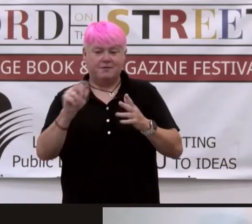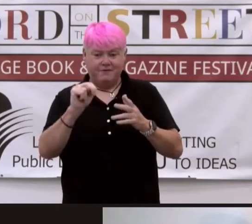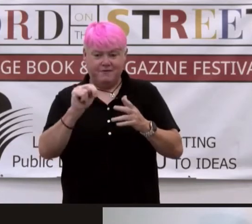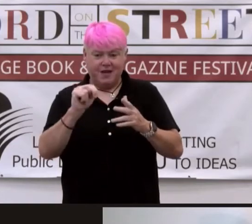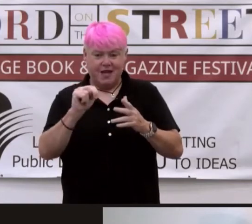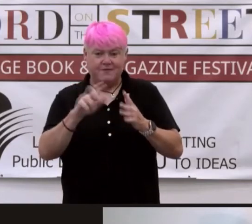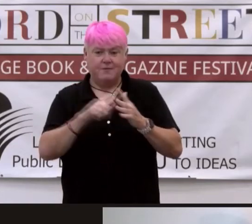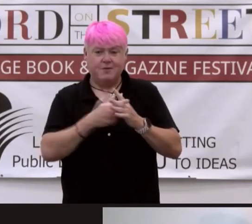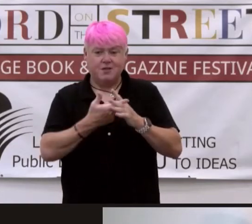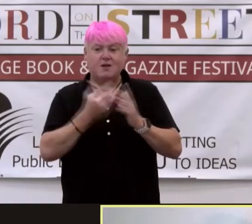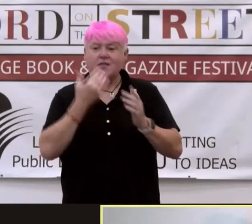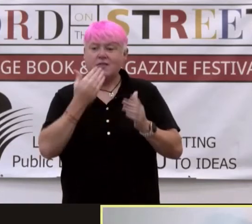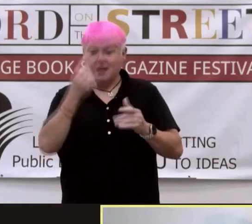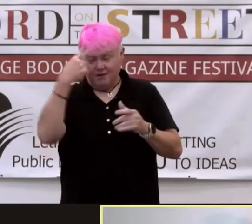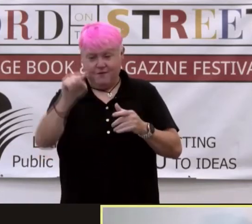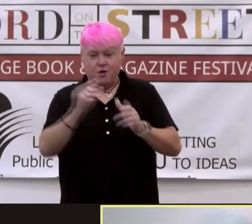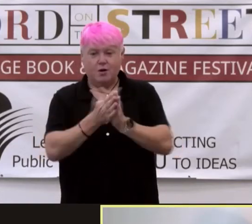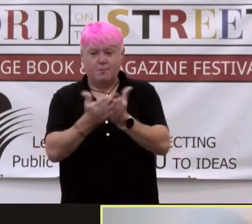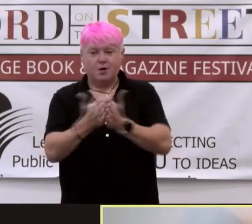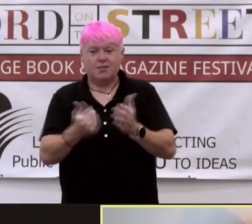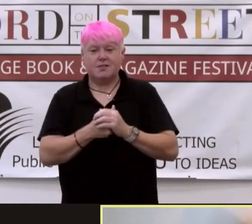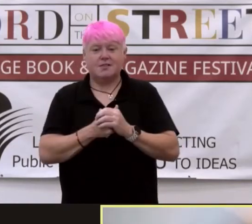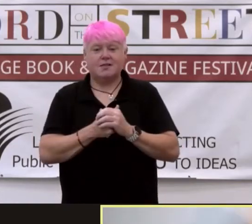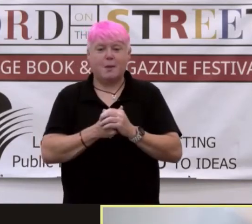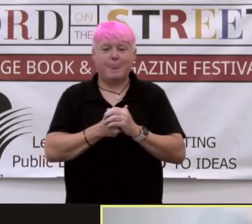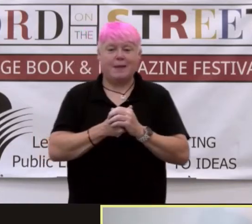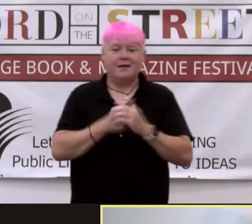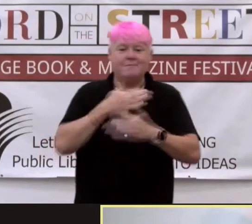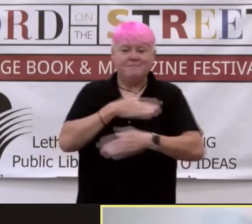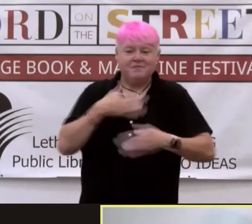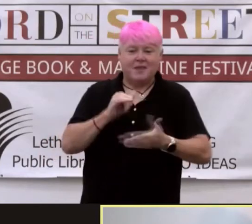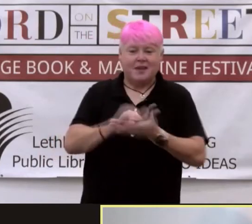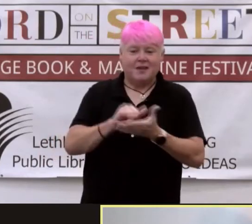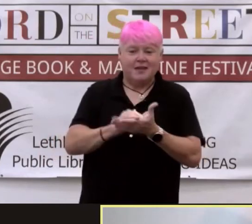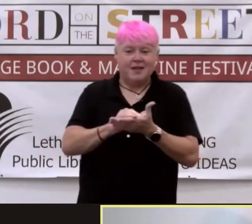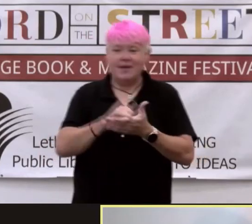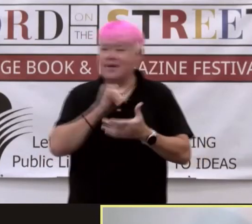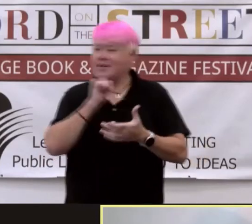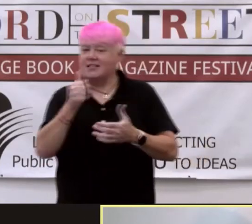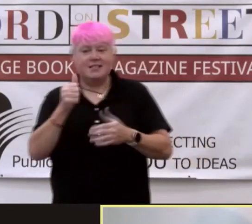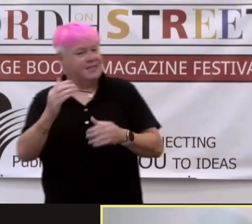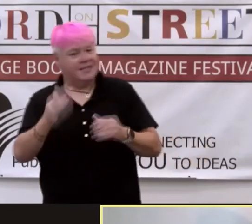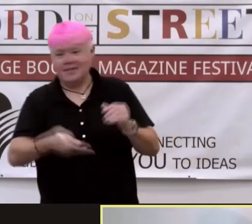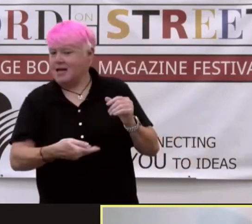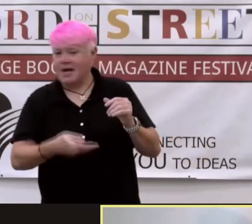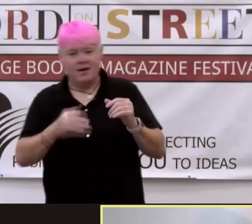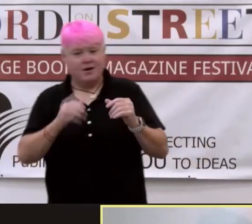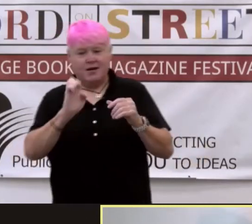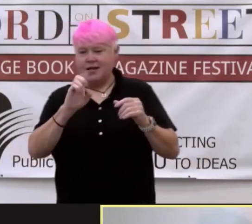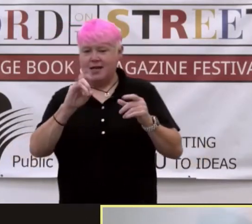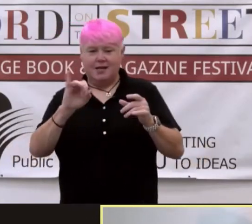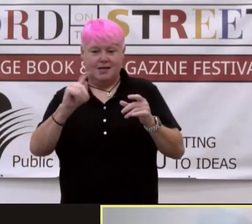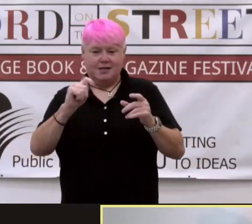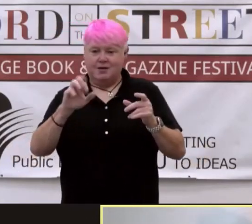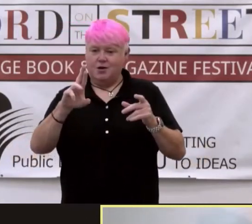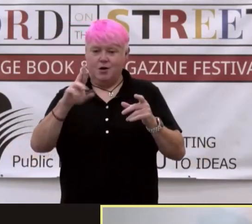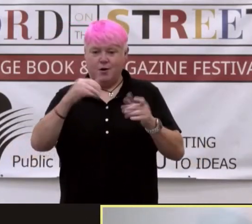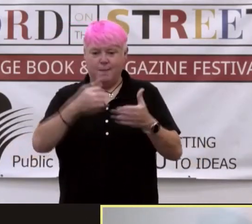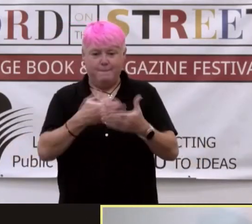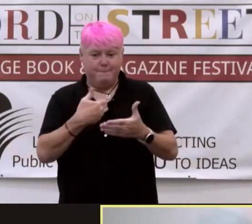your books. Oh, thank you. That's so nice. I really appreciate that. I did not hire a freelance editor before